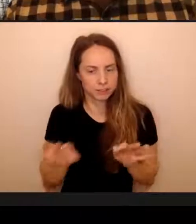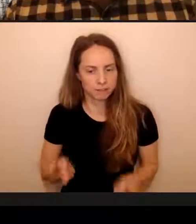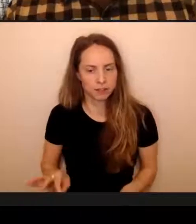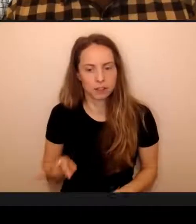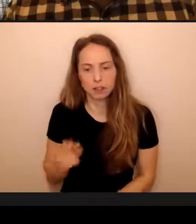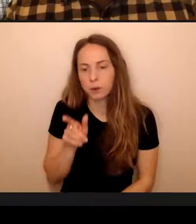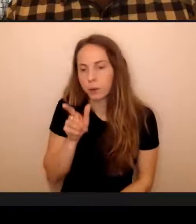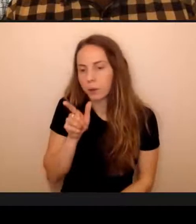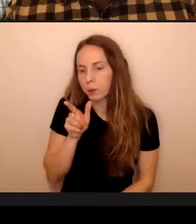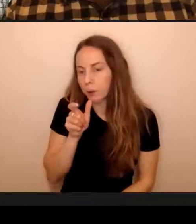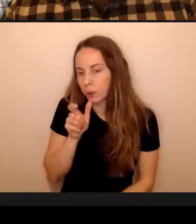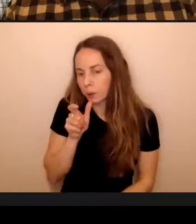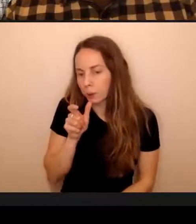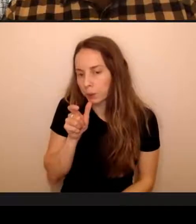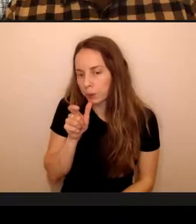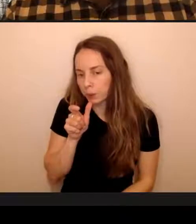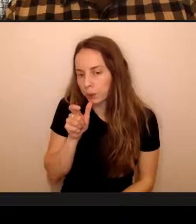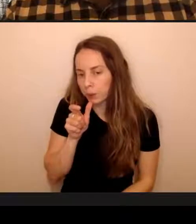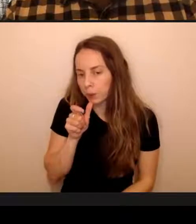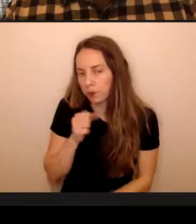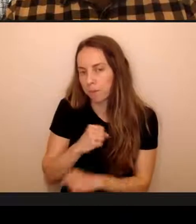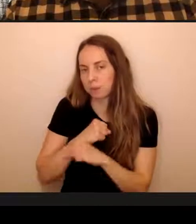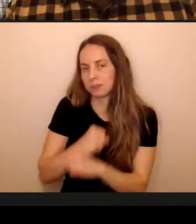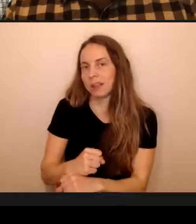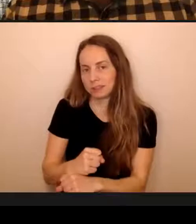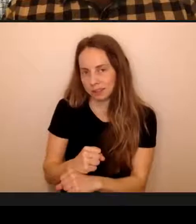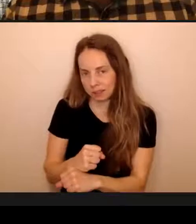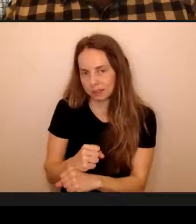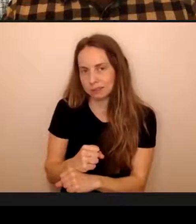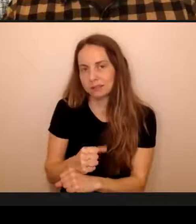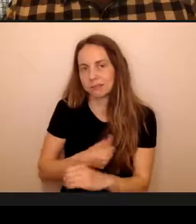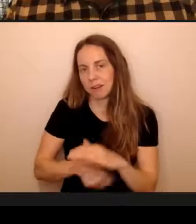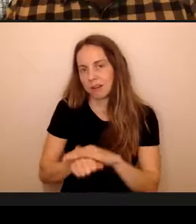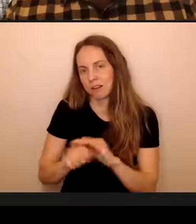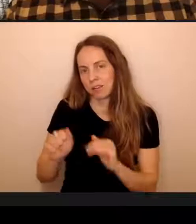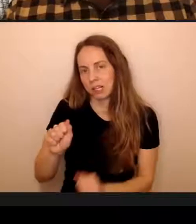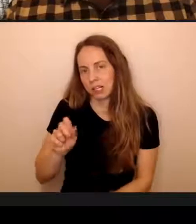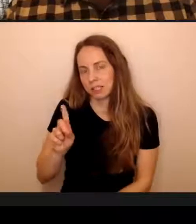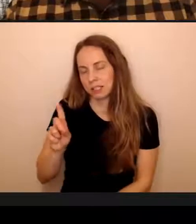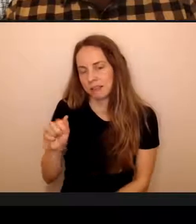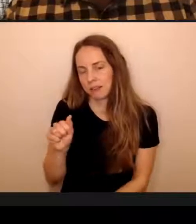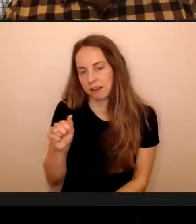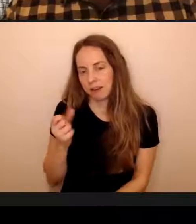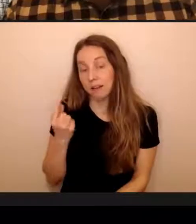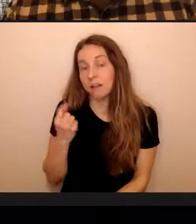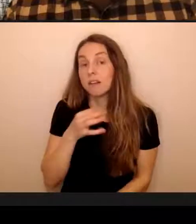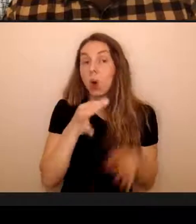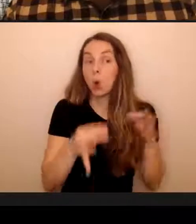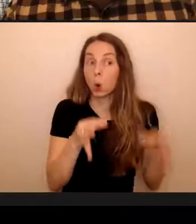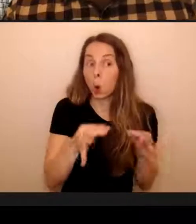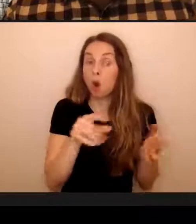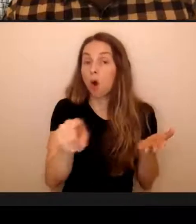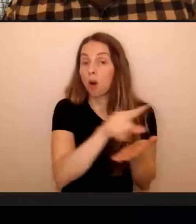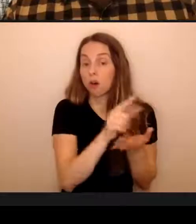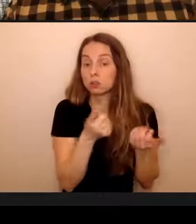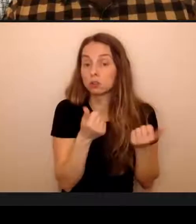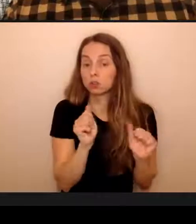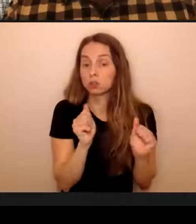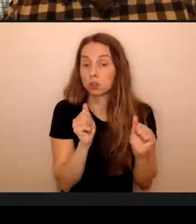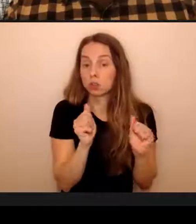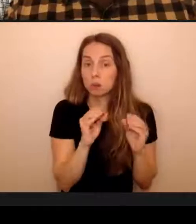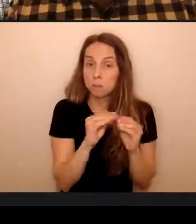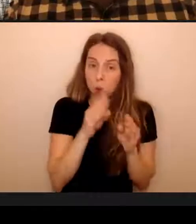who is protected under the Americans with Disabilities Act, because the courts had really tried to make it